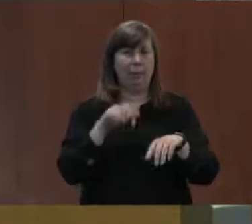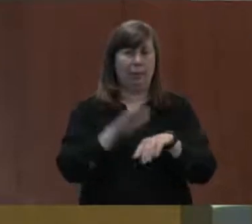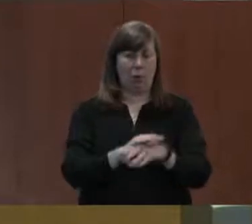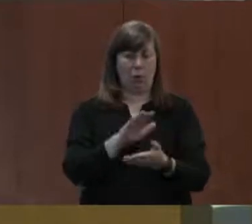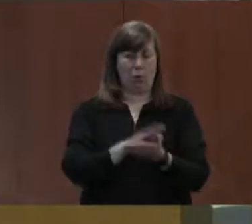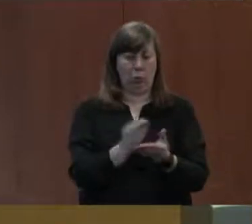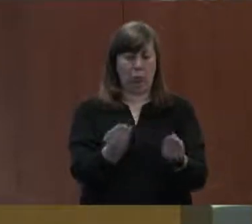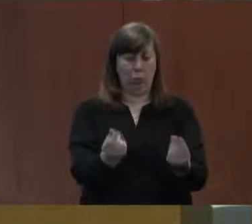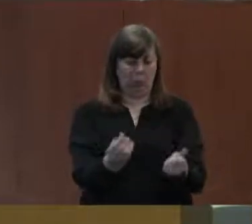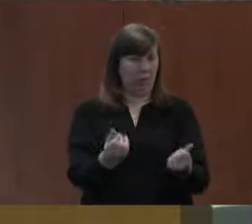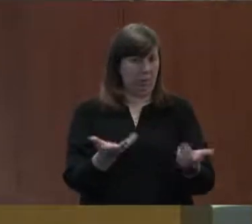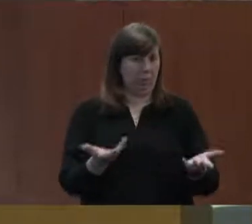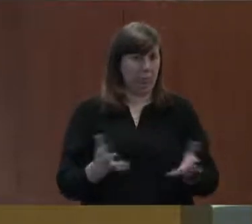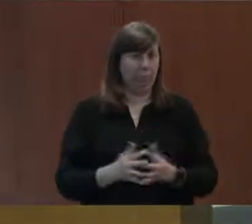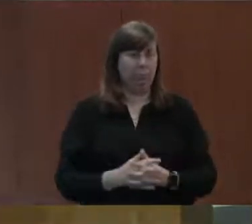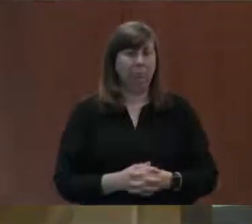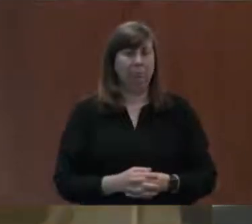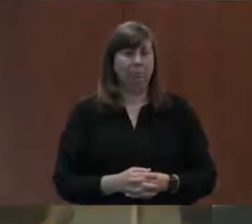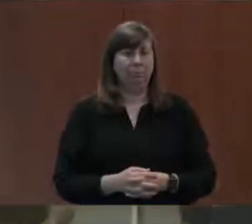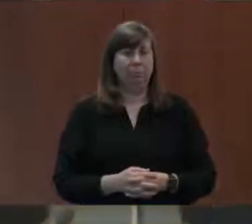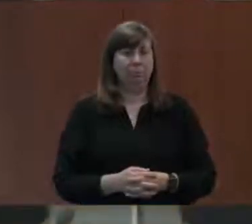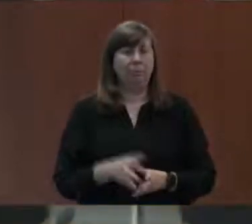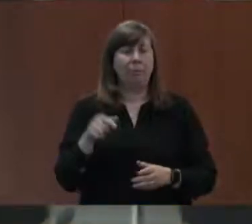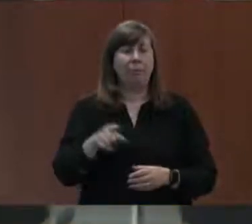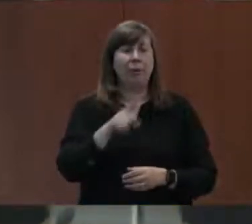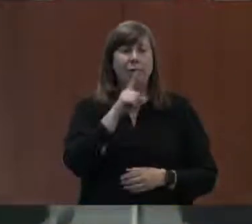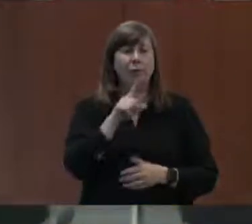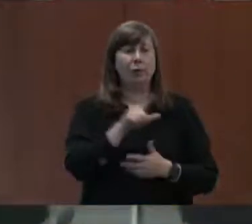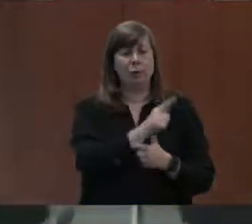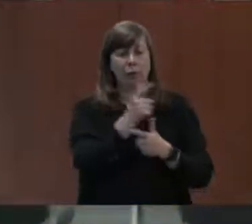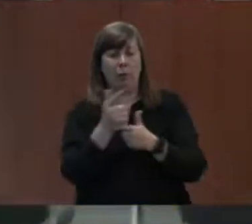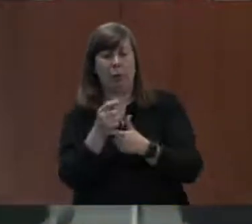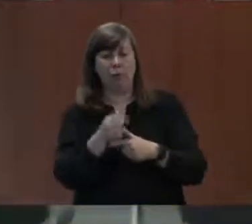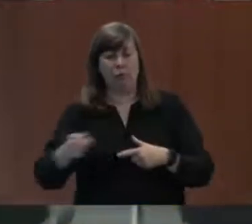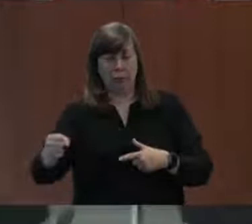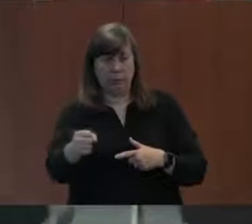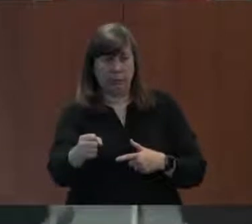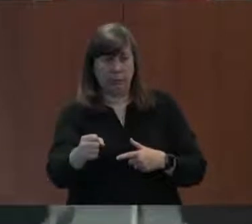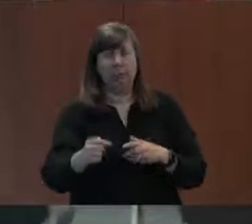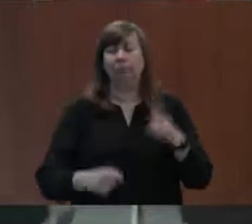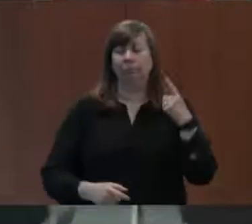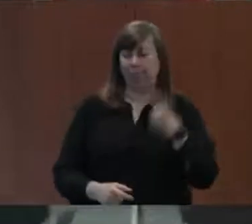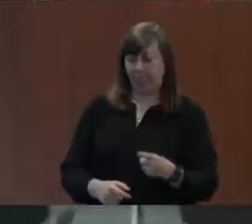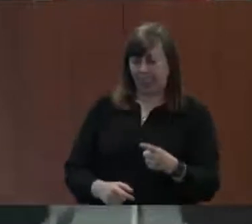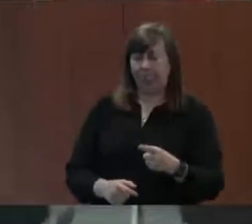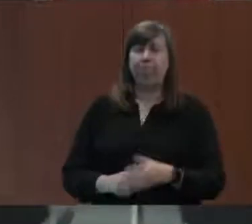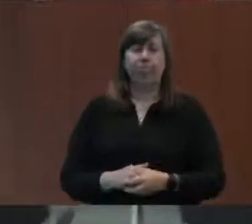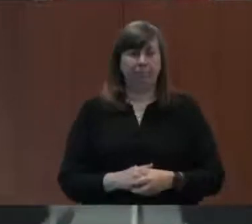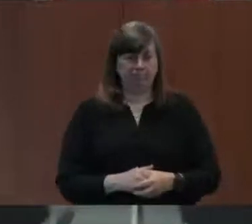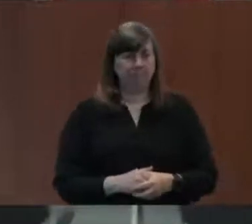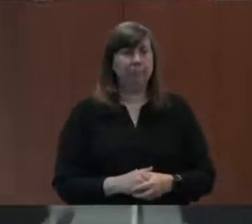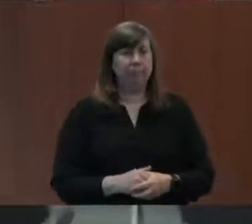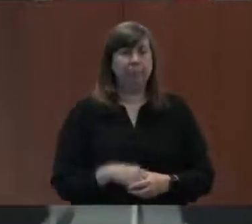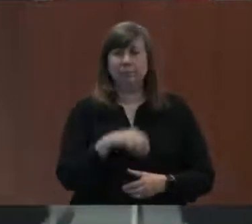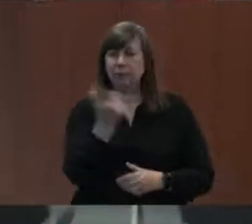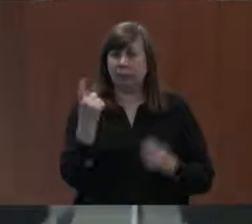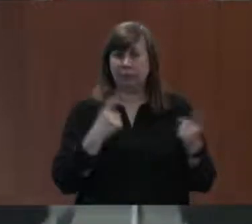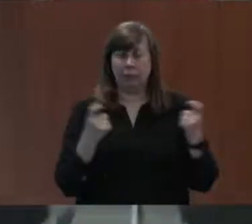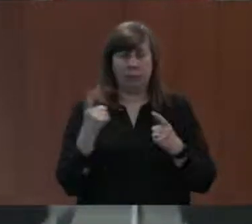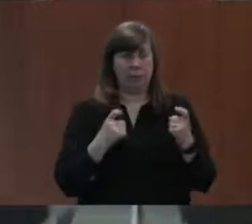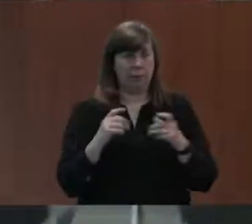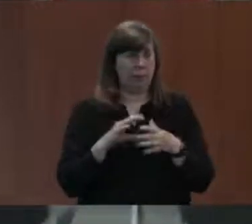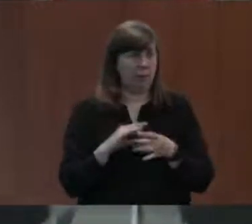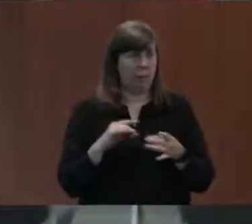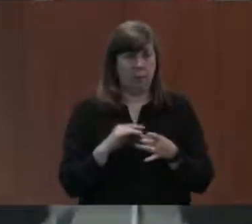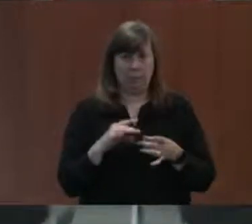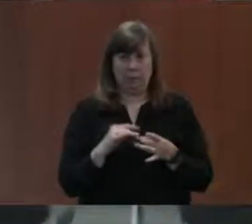school property. So this is really an alternative placement, Correct. in effect? Any other questions,